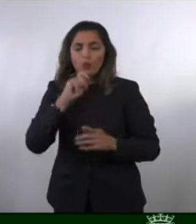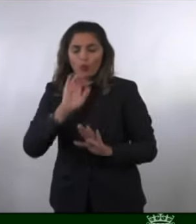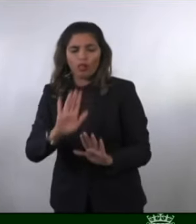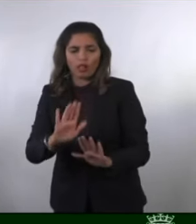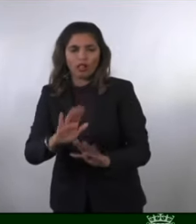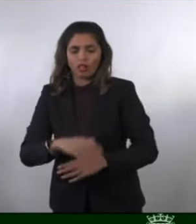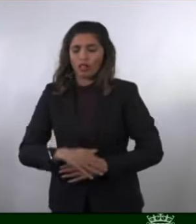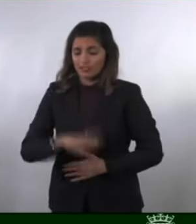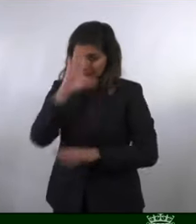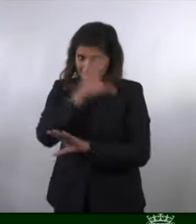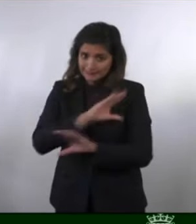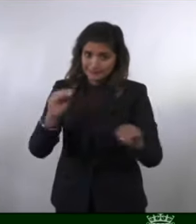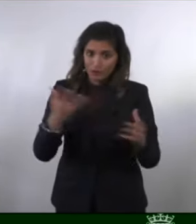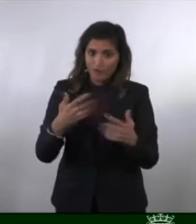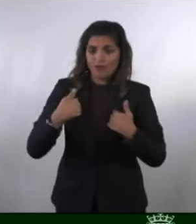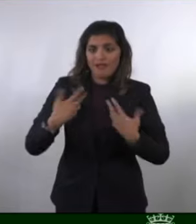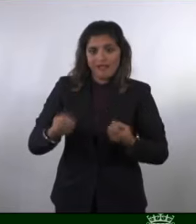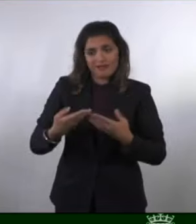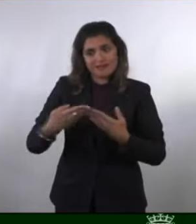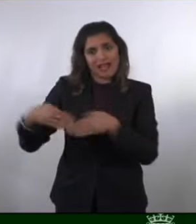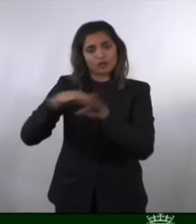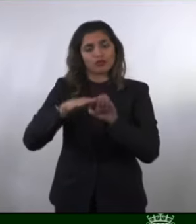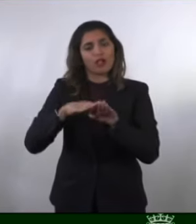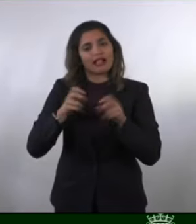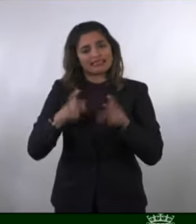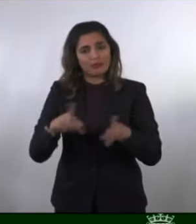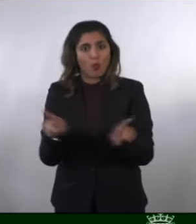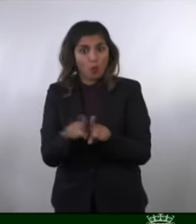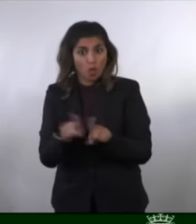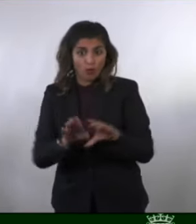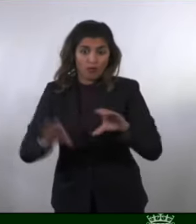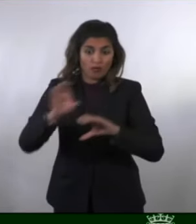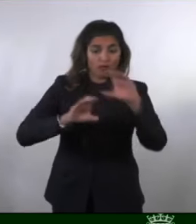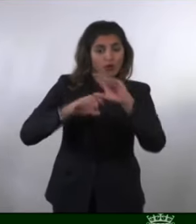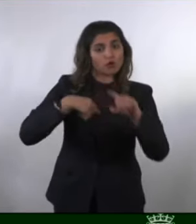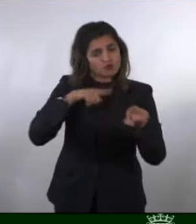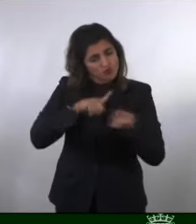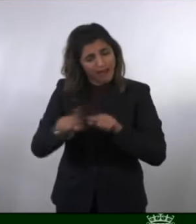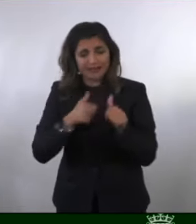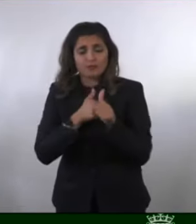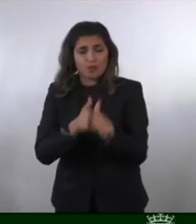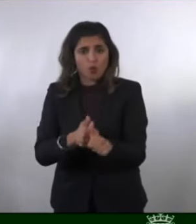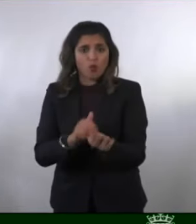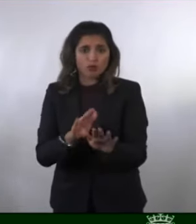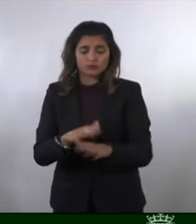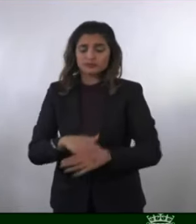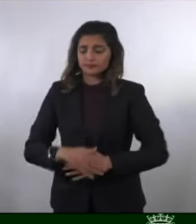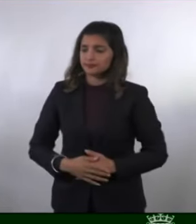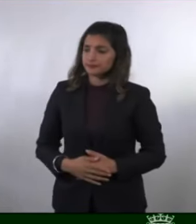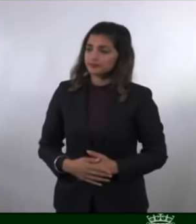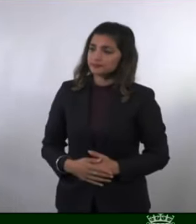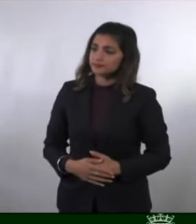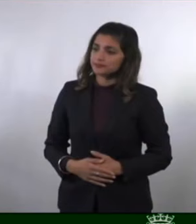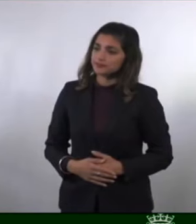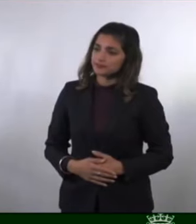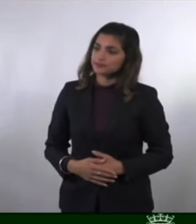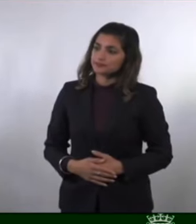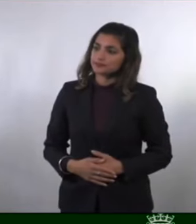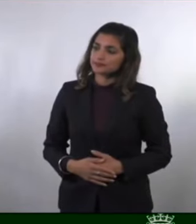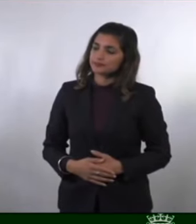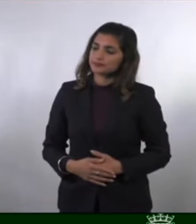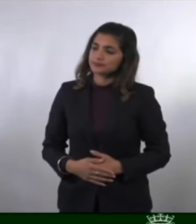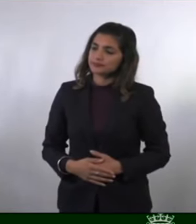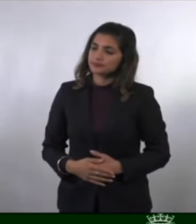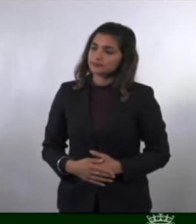doing everything that we can to be able to support businesses in these difficult times. Rob Butler. Thank you, Mr. Speaker. Aylesbury was in